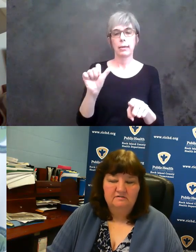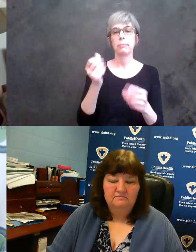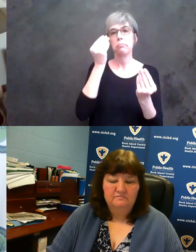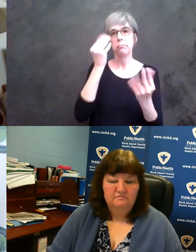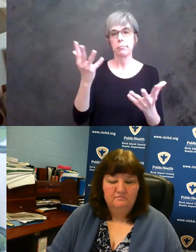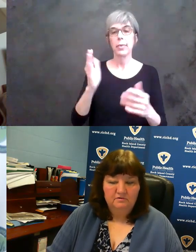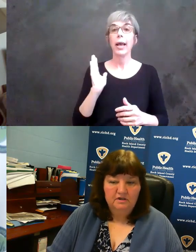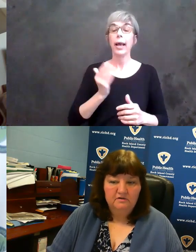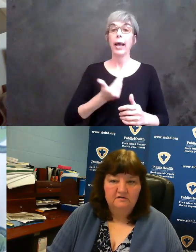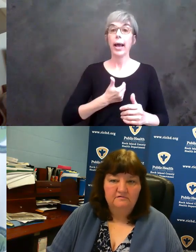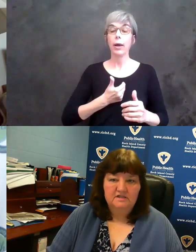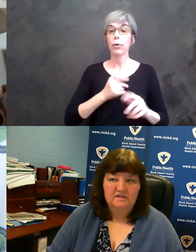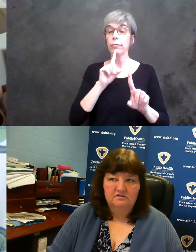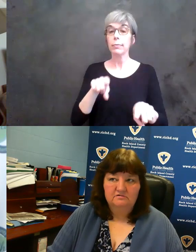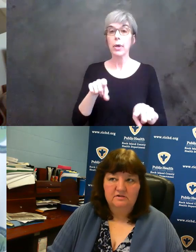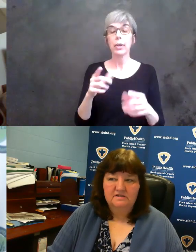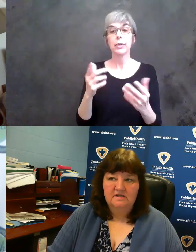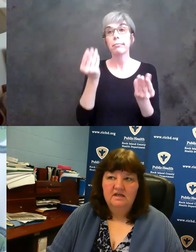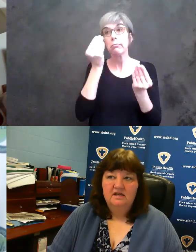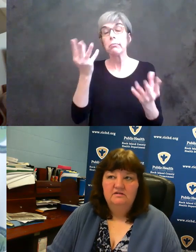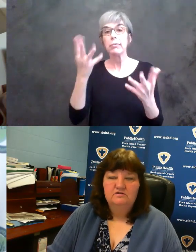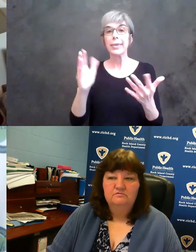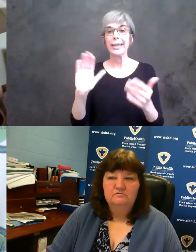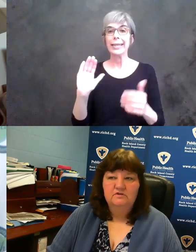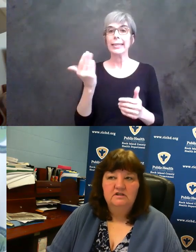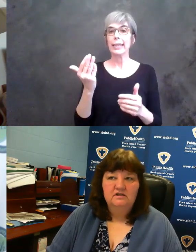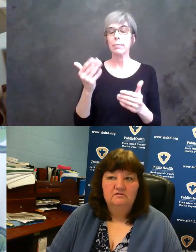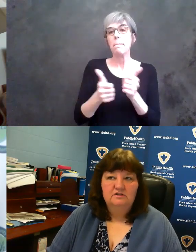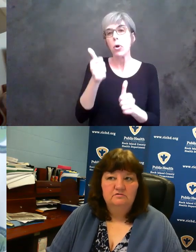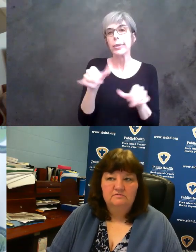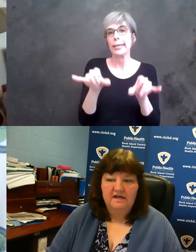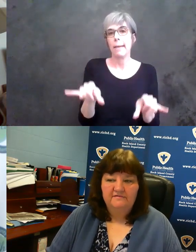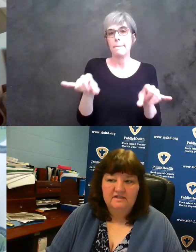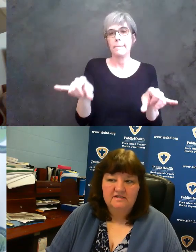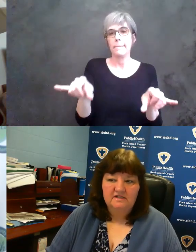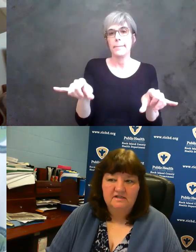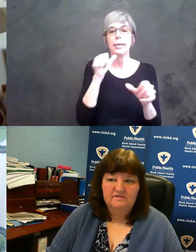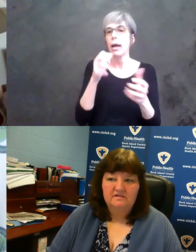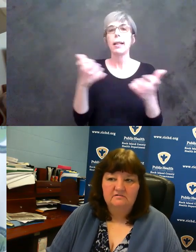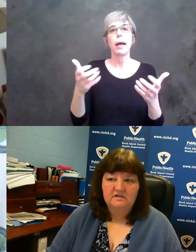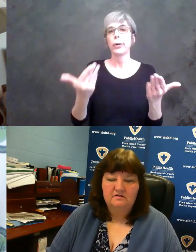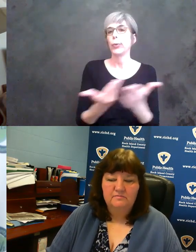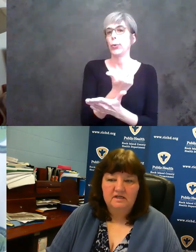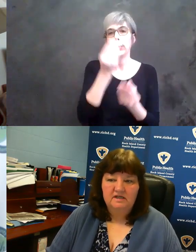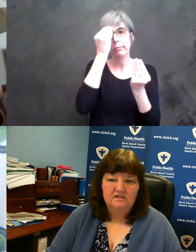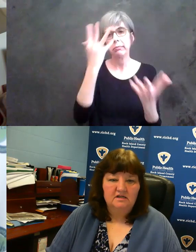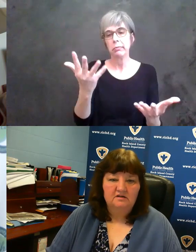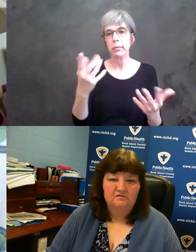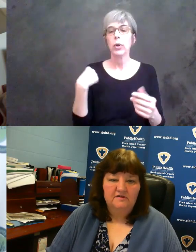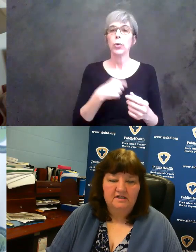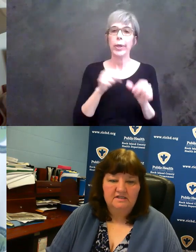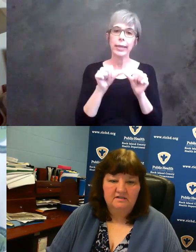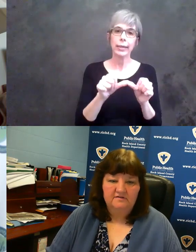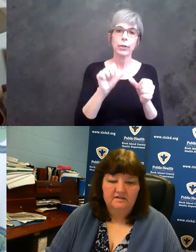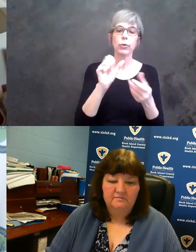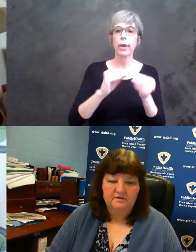your hands and only going out for essential trips. And those are really the only tools we have at this time, since there is no medication yet